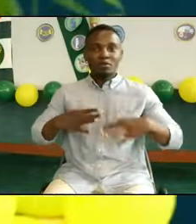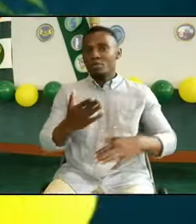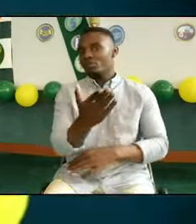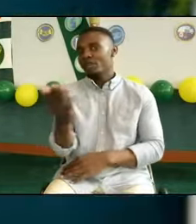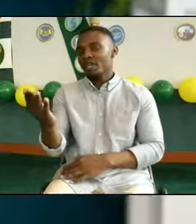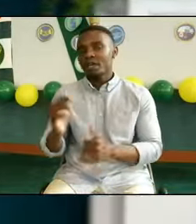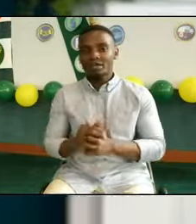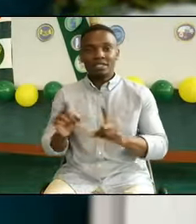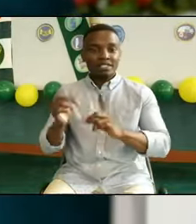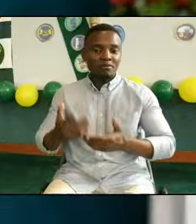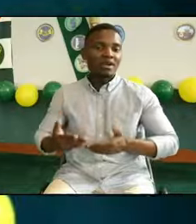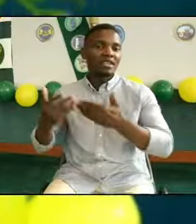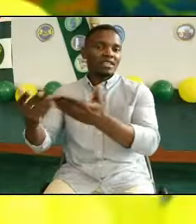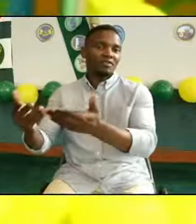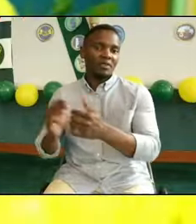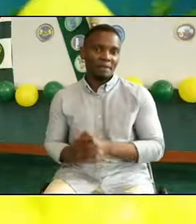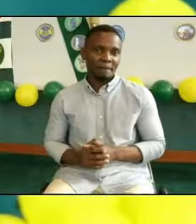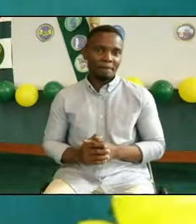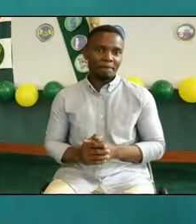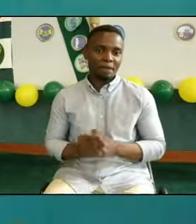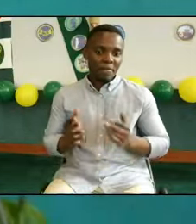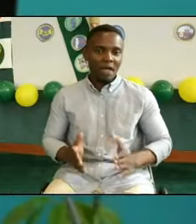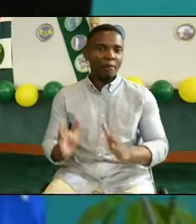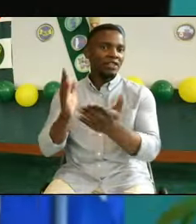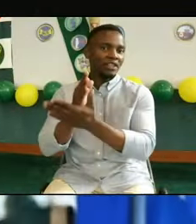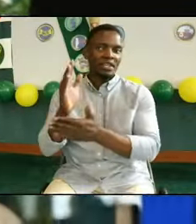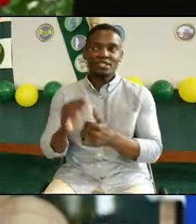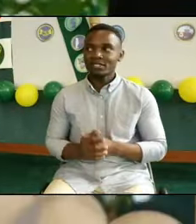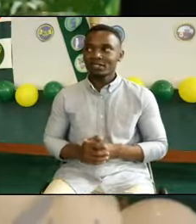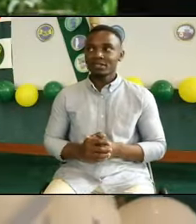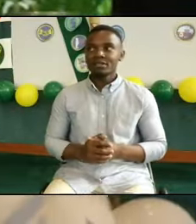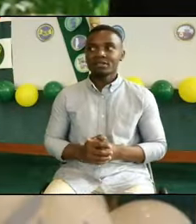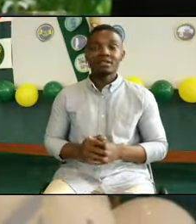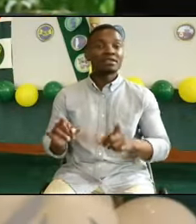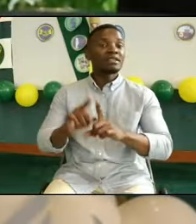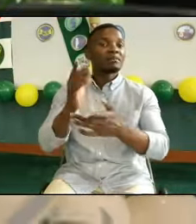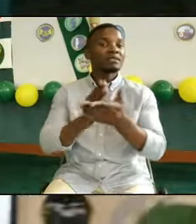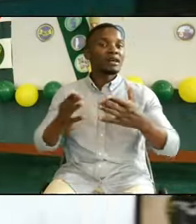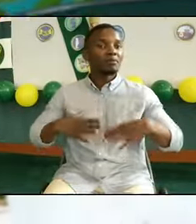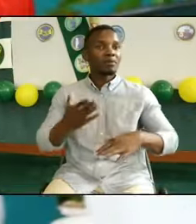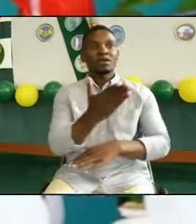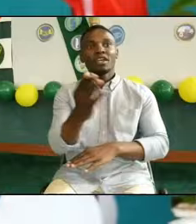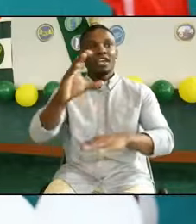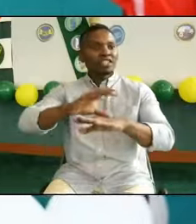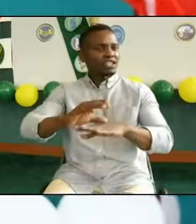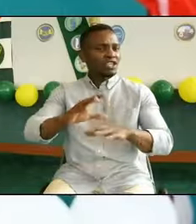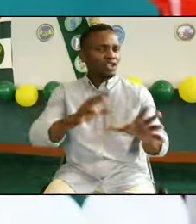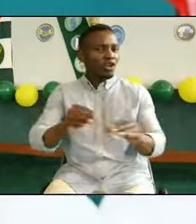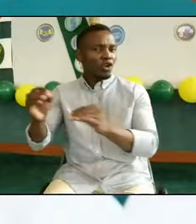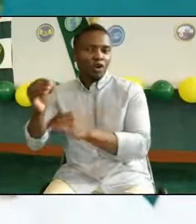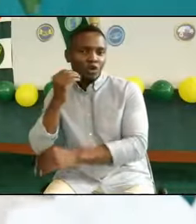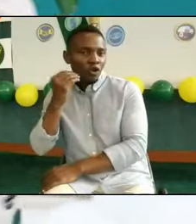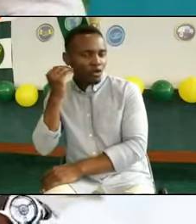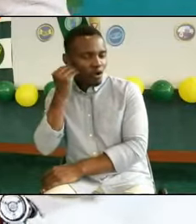our inheritance. We have been giving out our birthrights. And some of us are even in the chapel here. We are thinking of going home tomorrow to give out